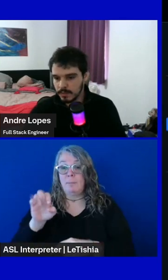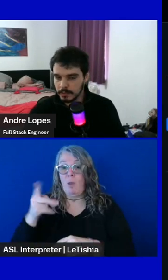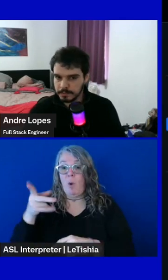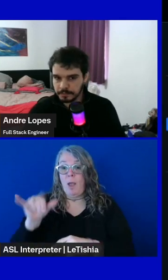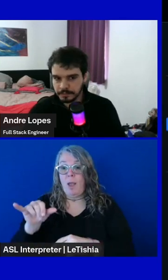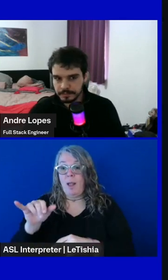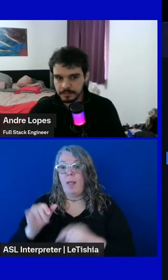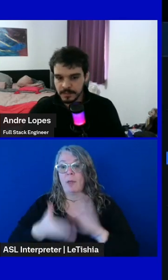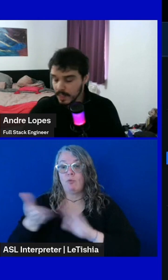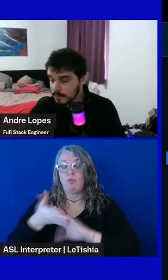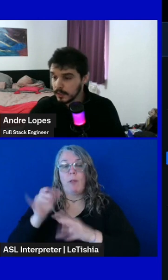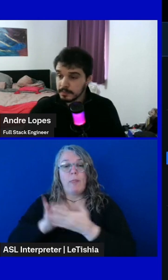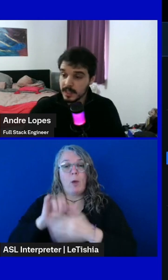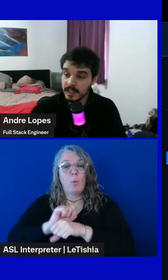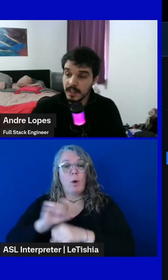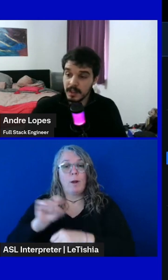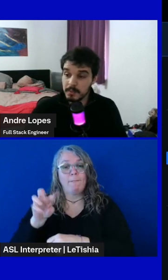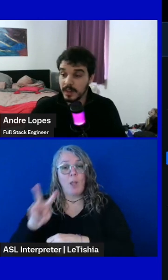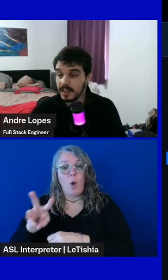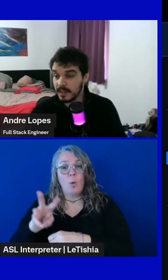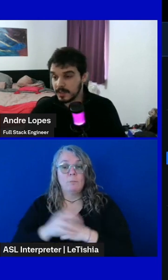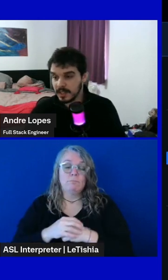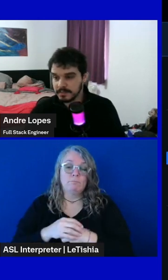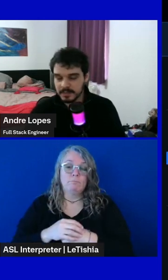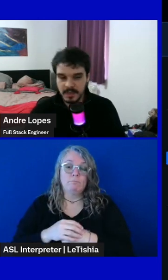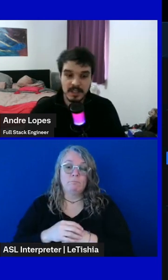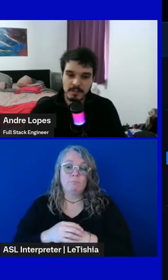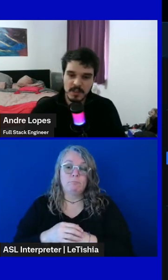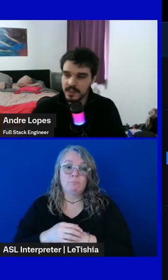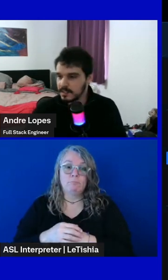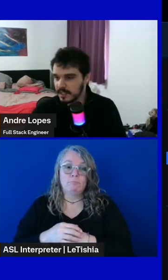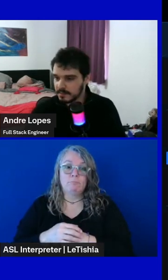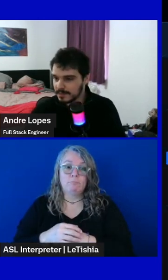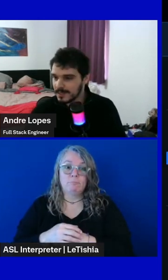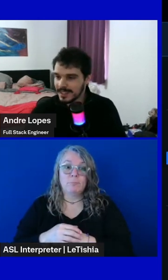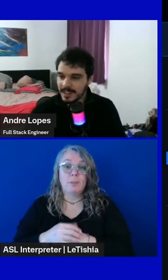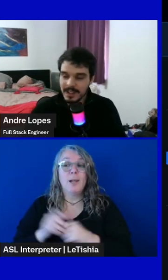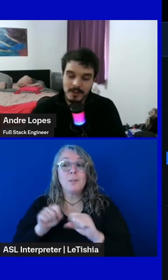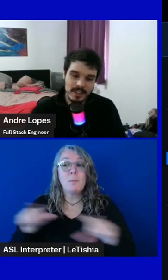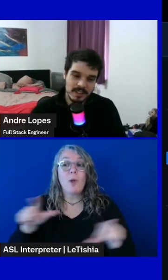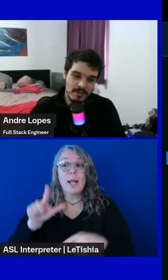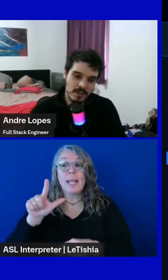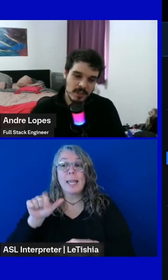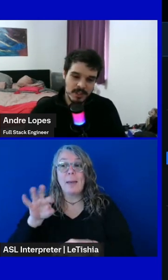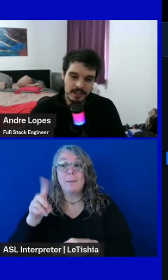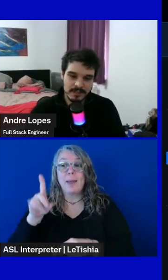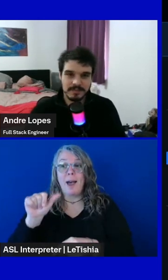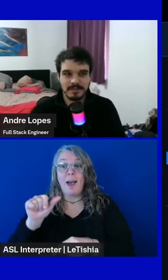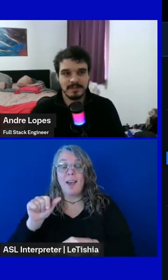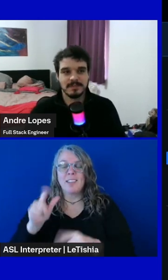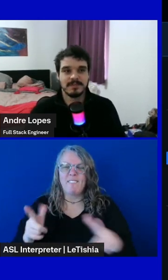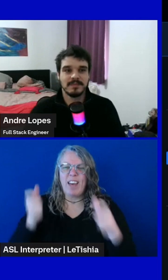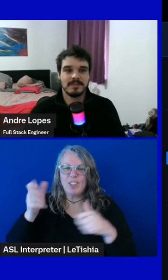this workflow. Thankfully, the deploying a Lambda is much faster than creating the infrastructure.